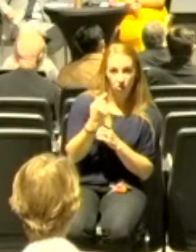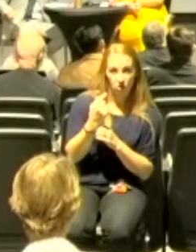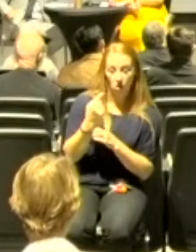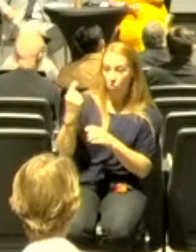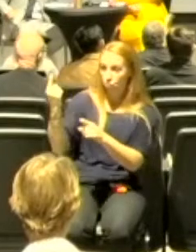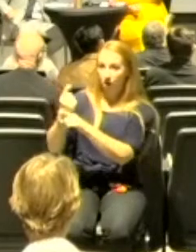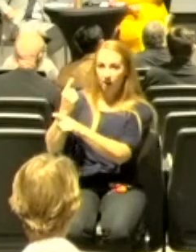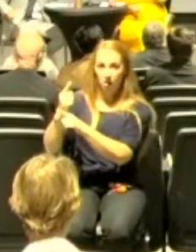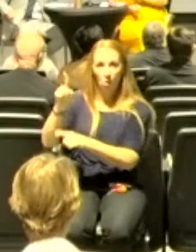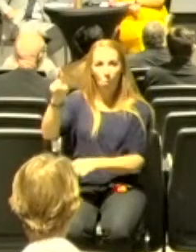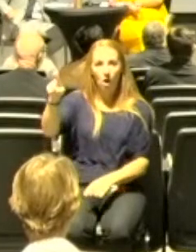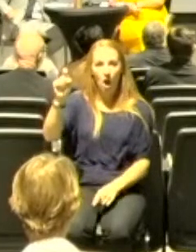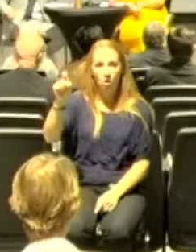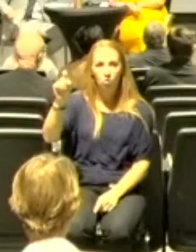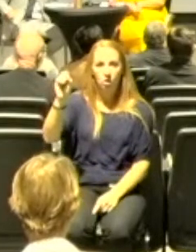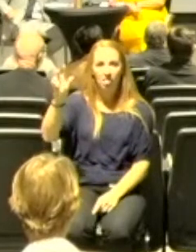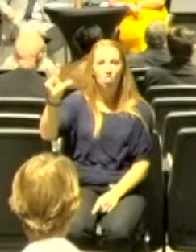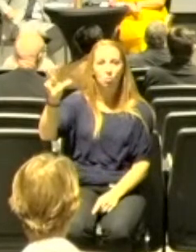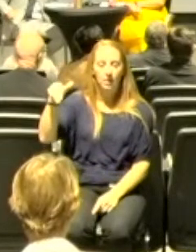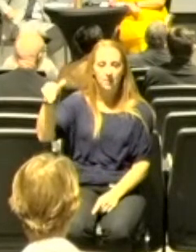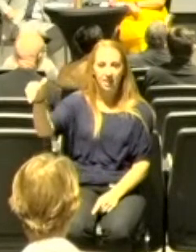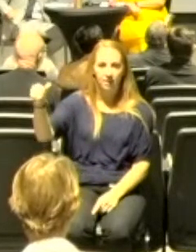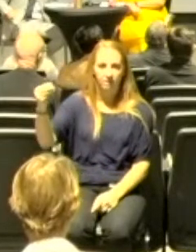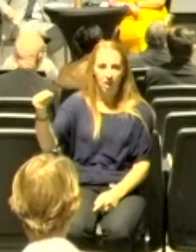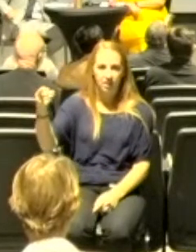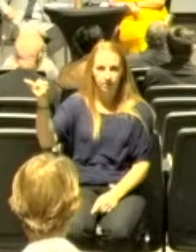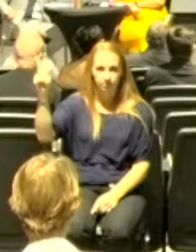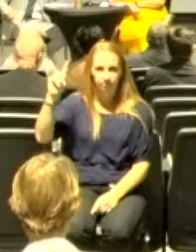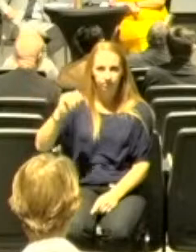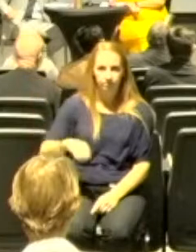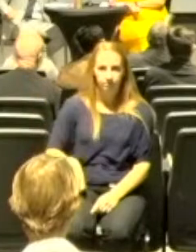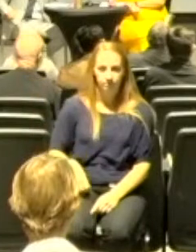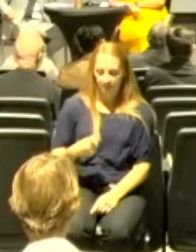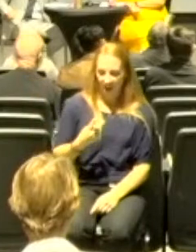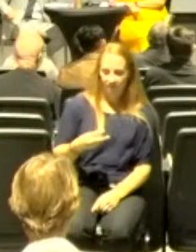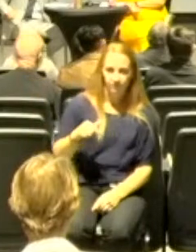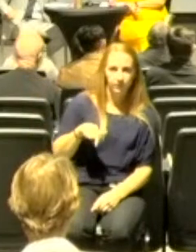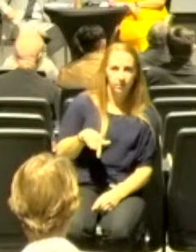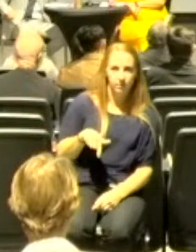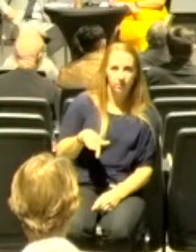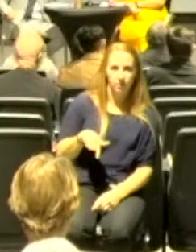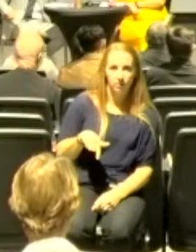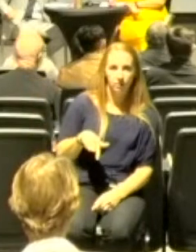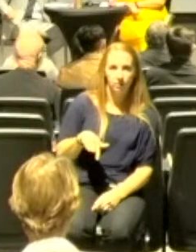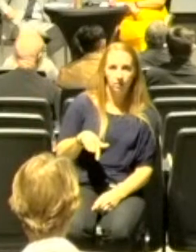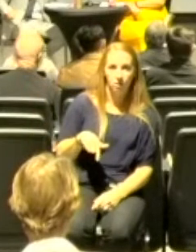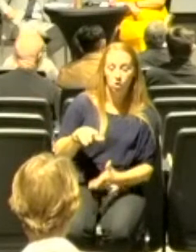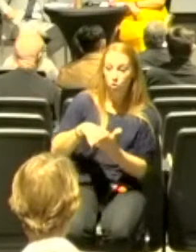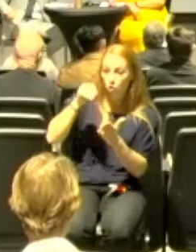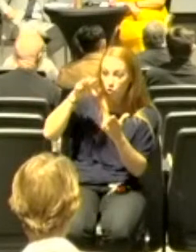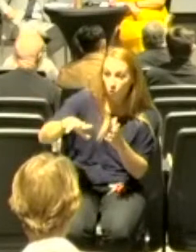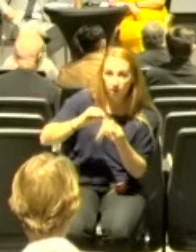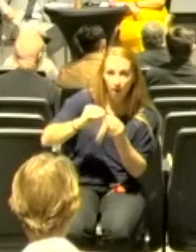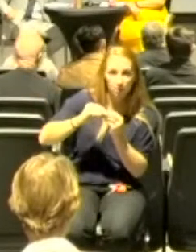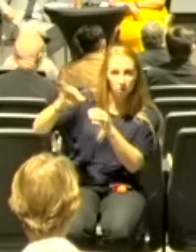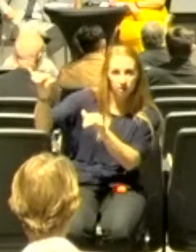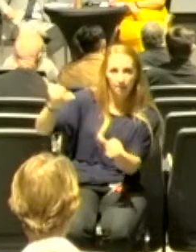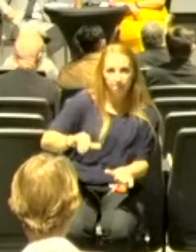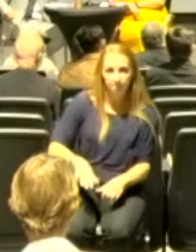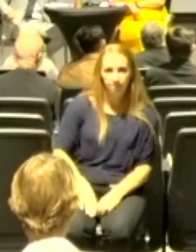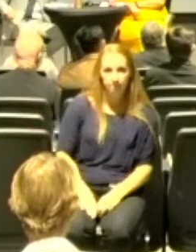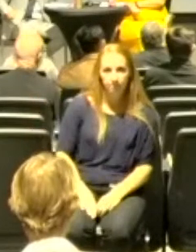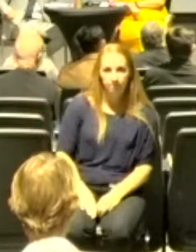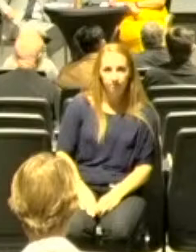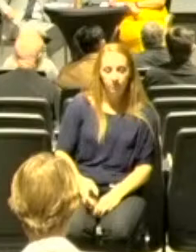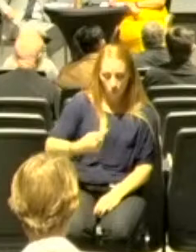has 103 million in funding. Where the challenge comes in is we serve the same amount of students as those institutions. So we're serving